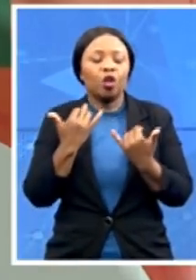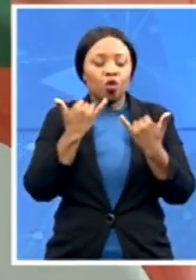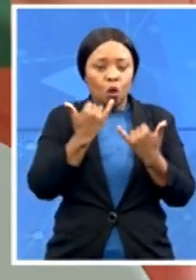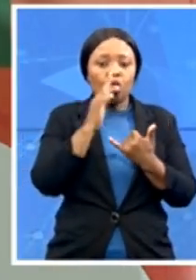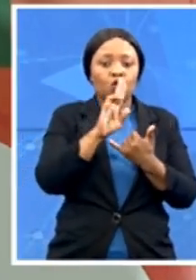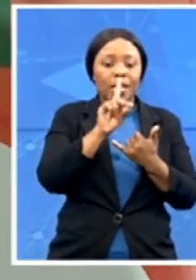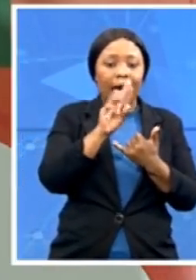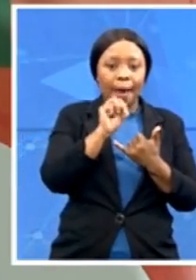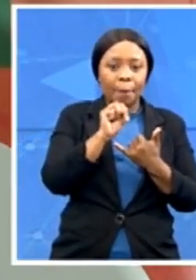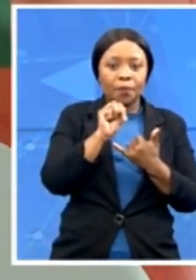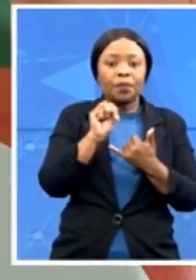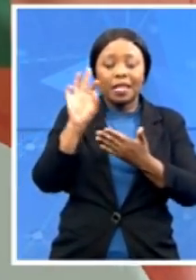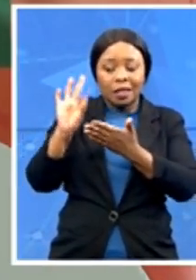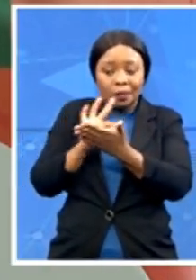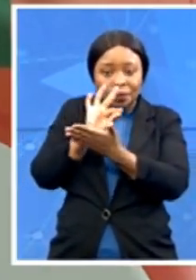elections,